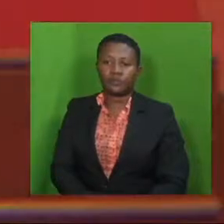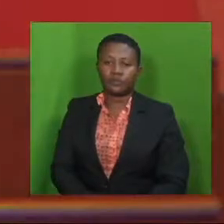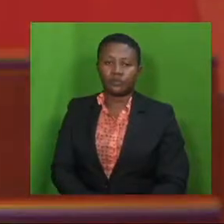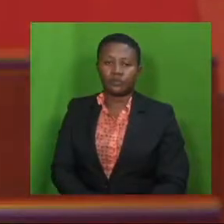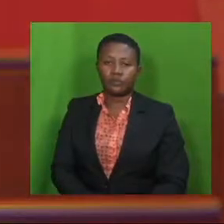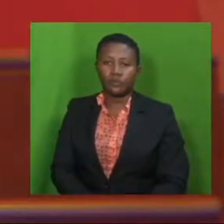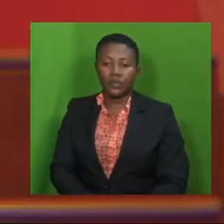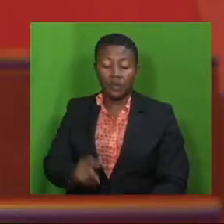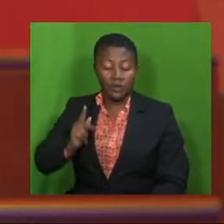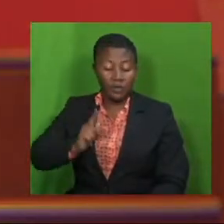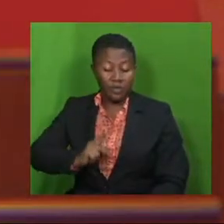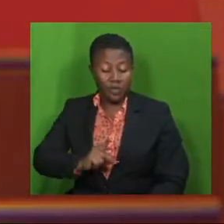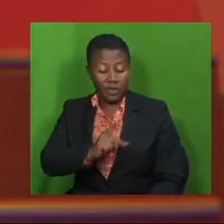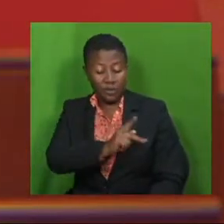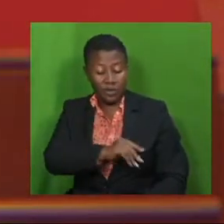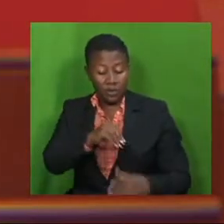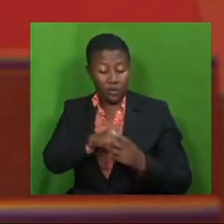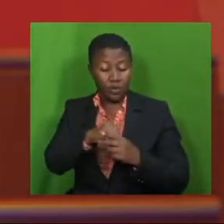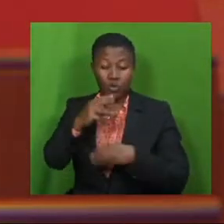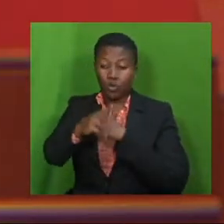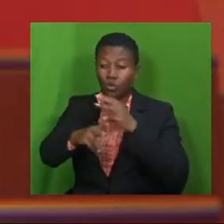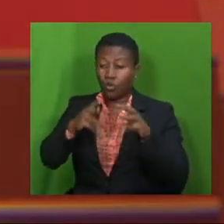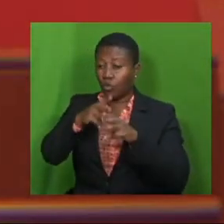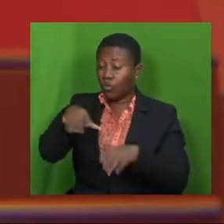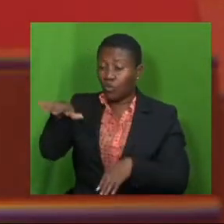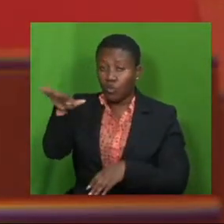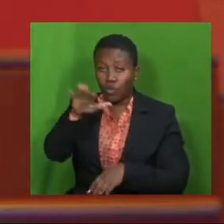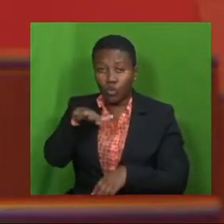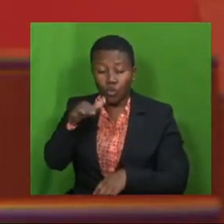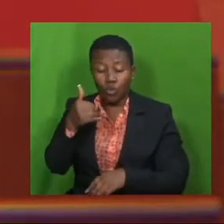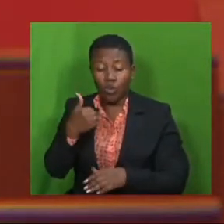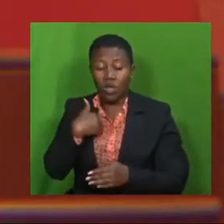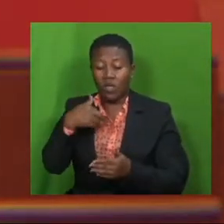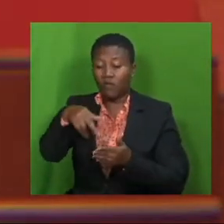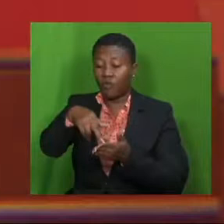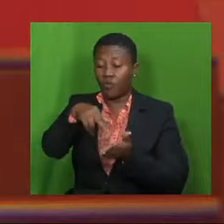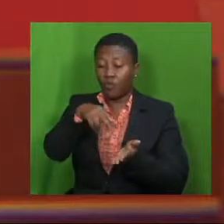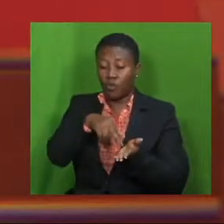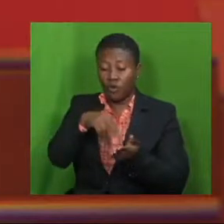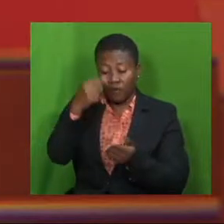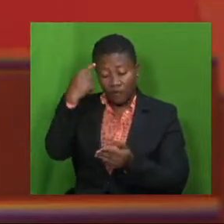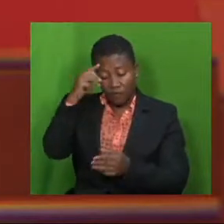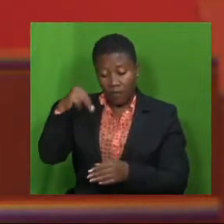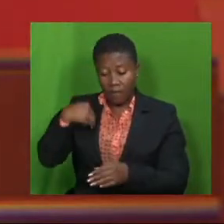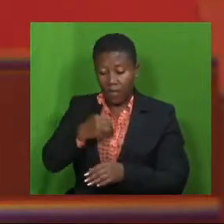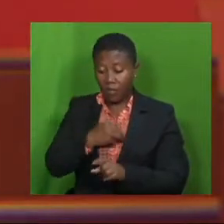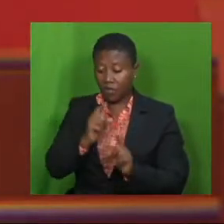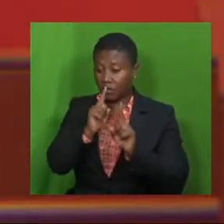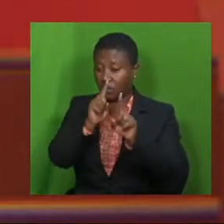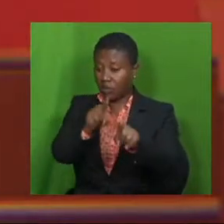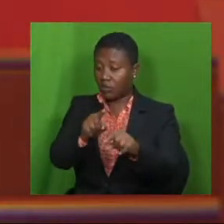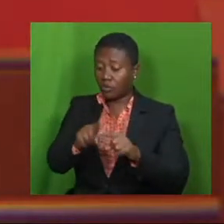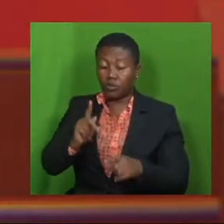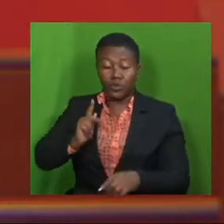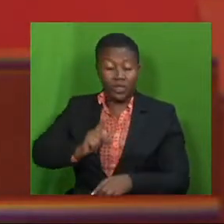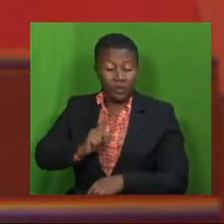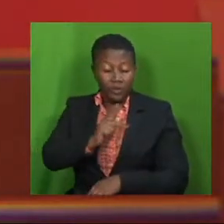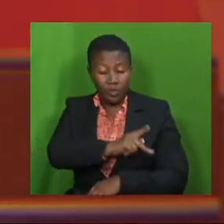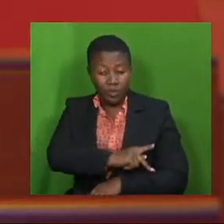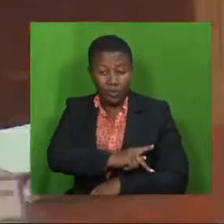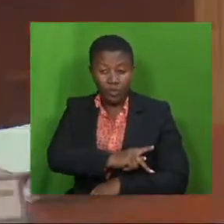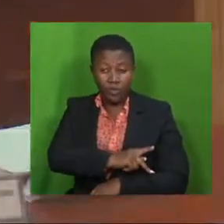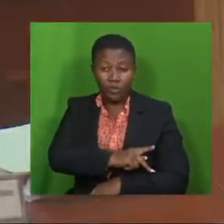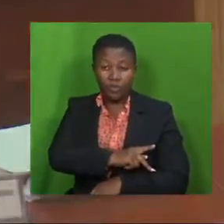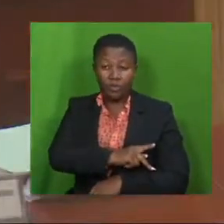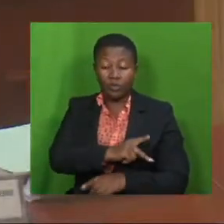over the world have formal rules of attendance of members of parliament, both at